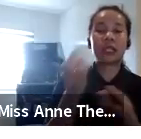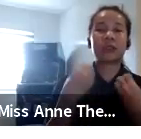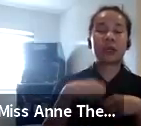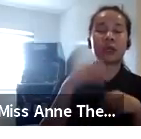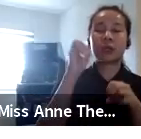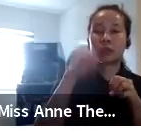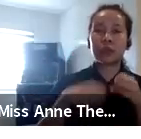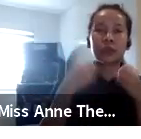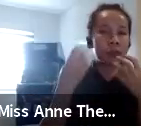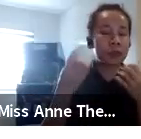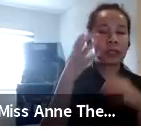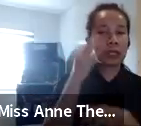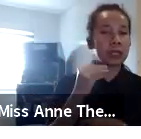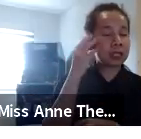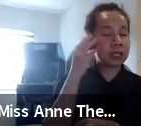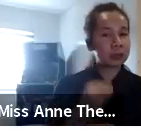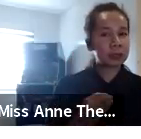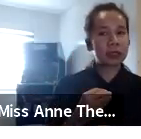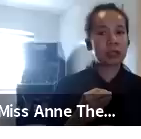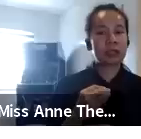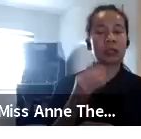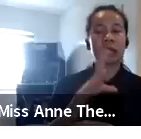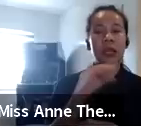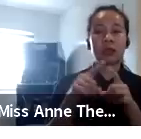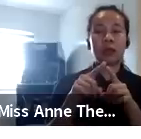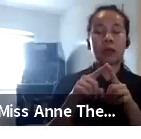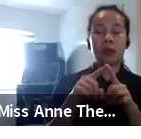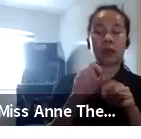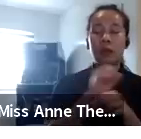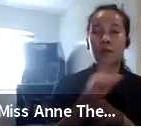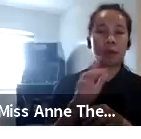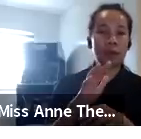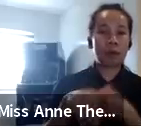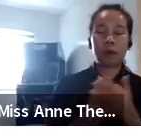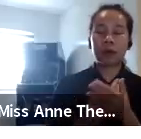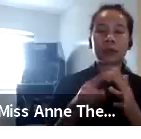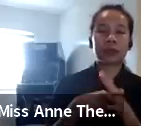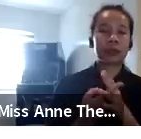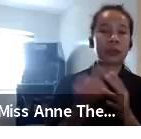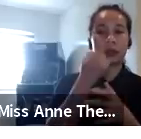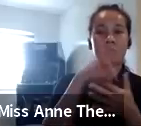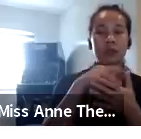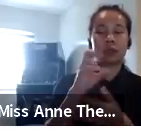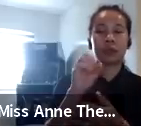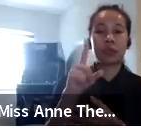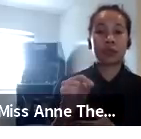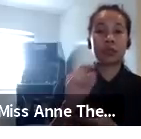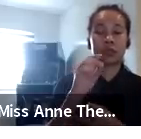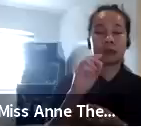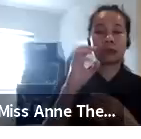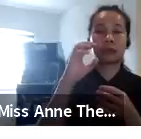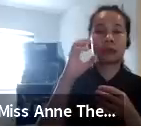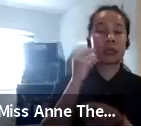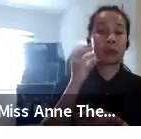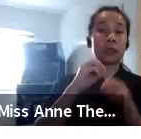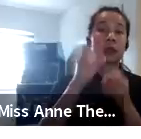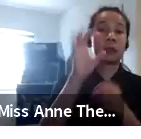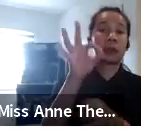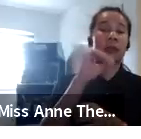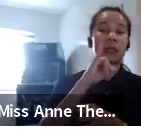many experiences, and it all started because of USD. Experience number 9 is my